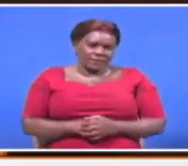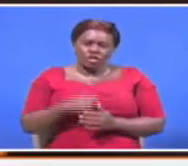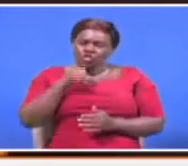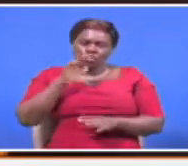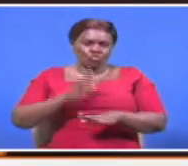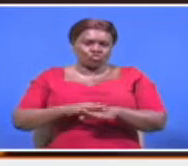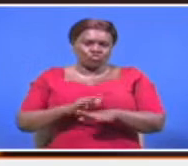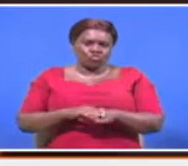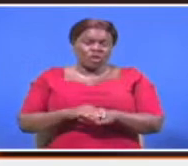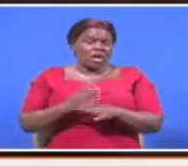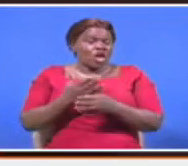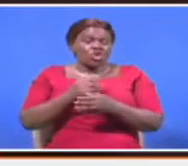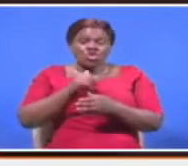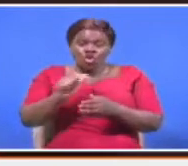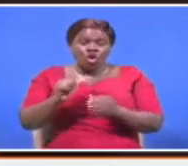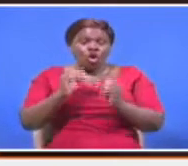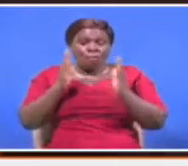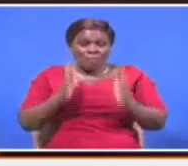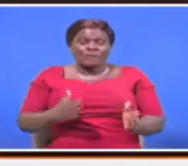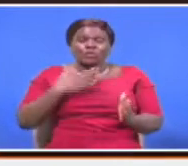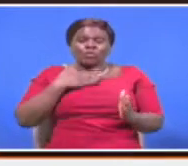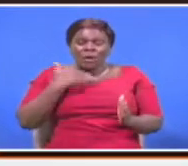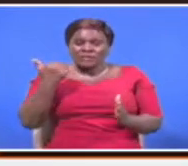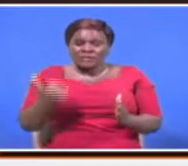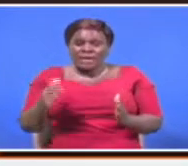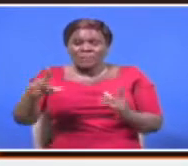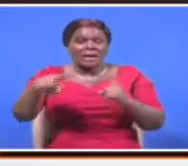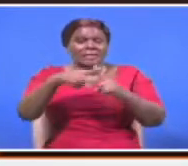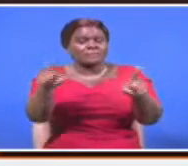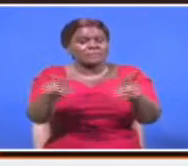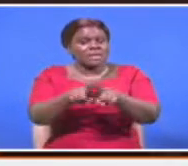Hakuna mwenye anapenda mtoto wake auliwe stailie.